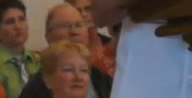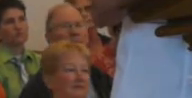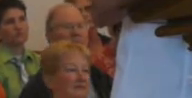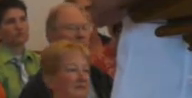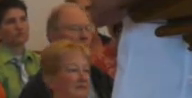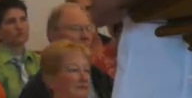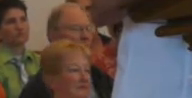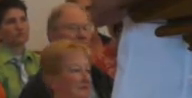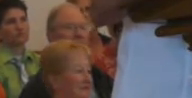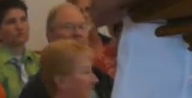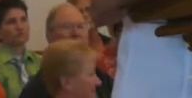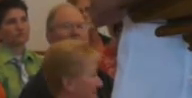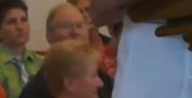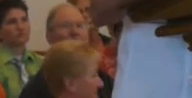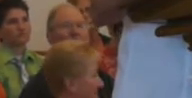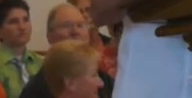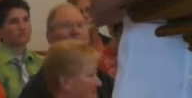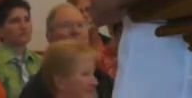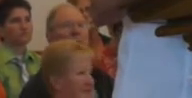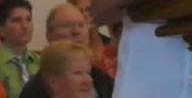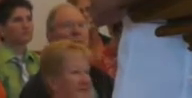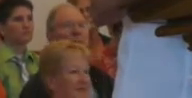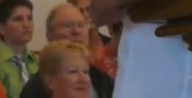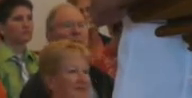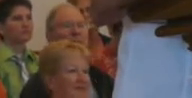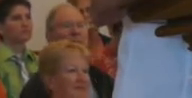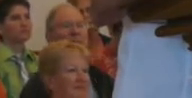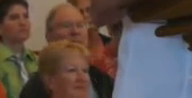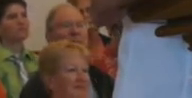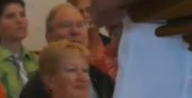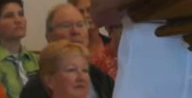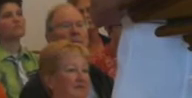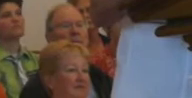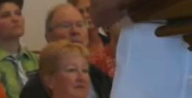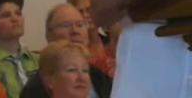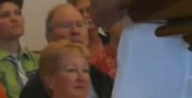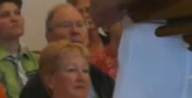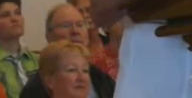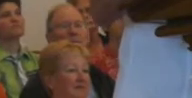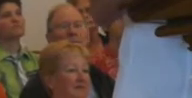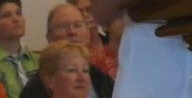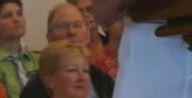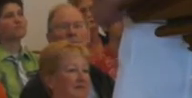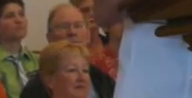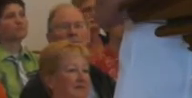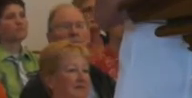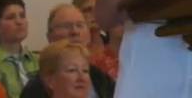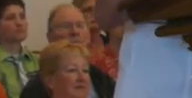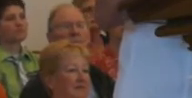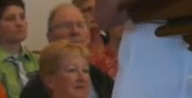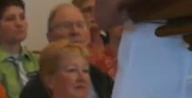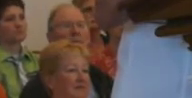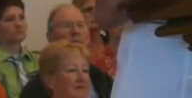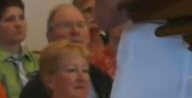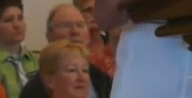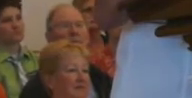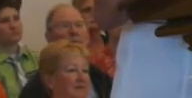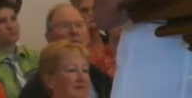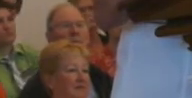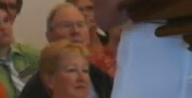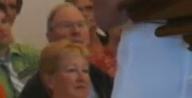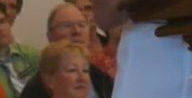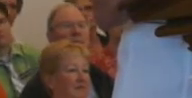very confusing election. It's the first time in 50 years we've had a runoff, and the city of Phoenix is running